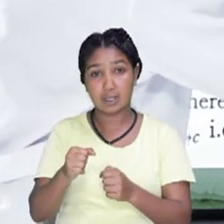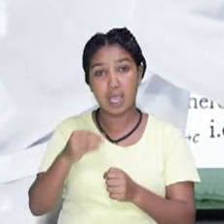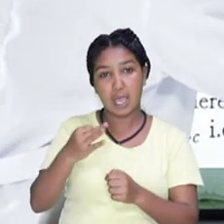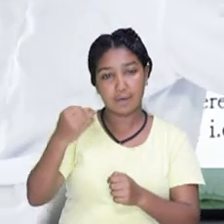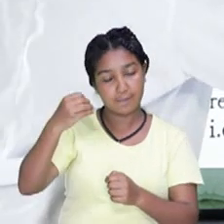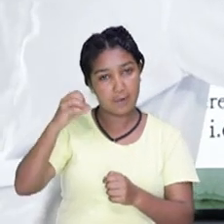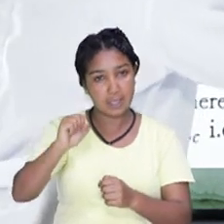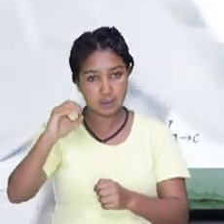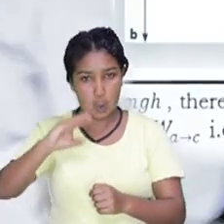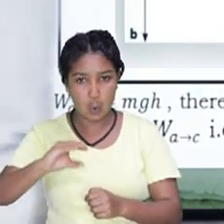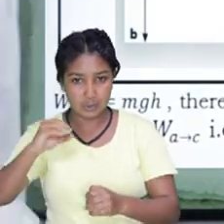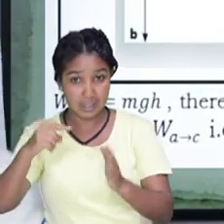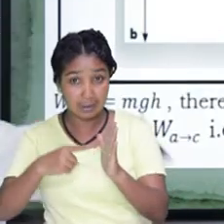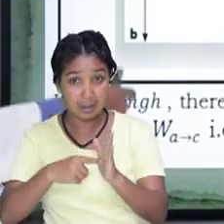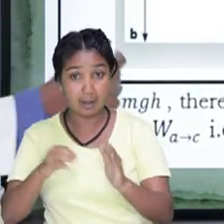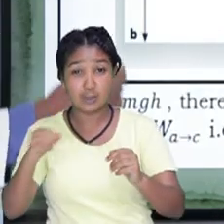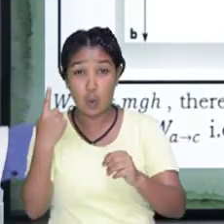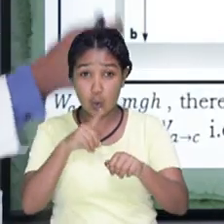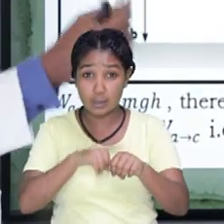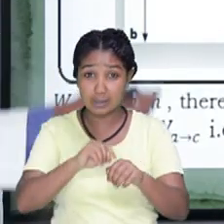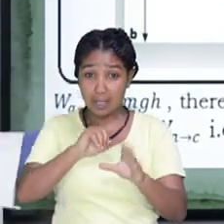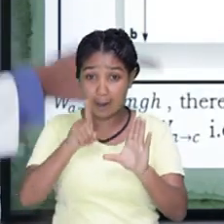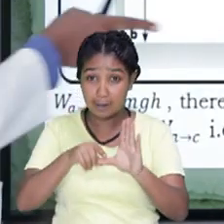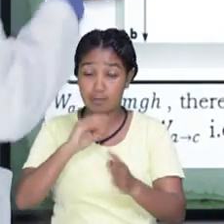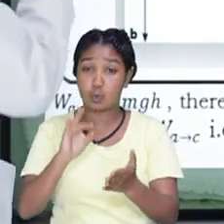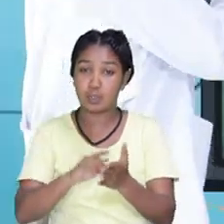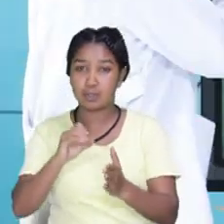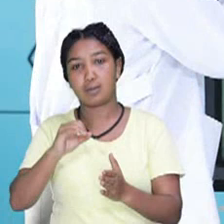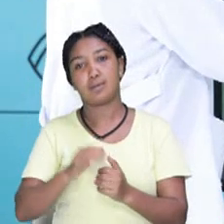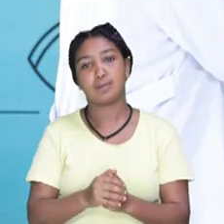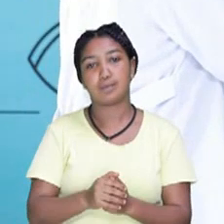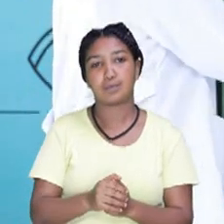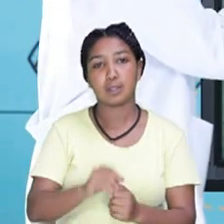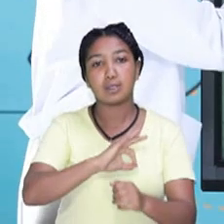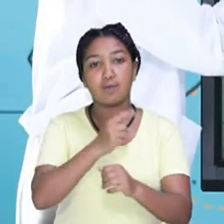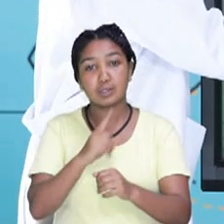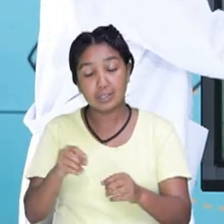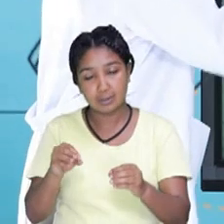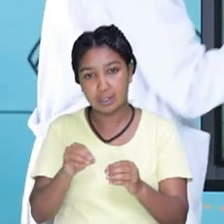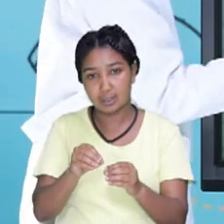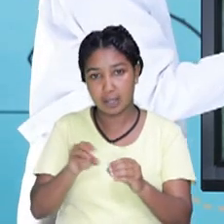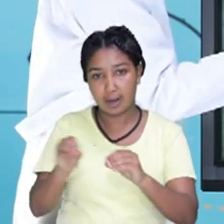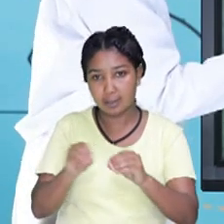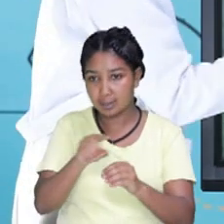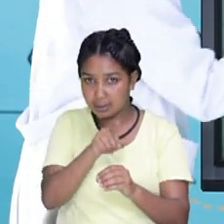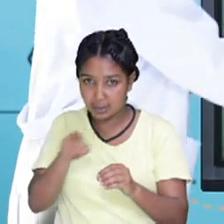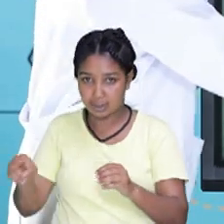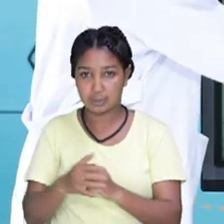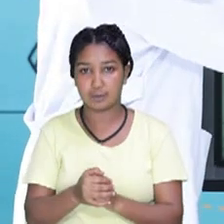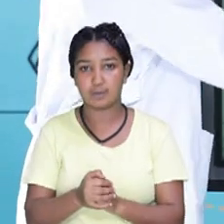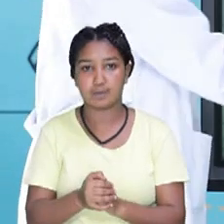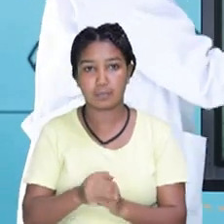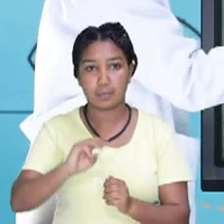Fs cos theta. Well, the angle theta is always the angle between the force and the displacement. The force is acting in this direction. Which force?